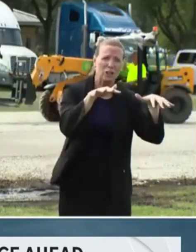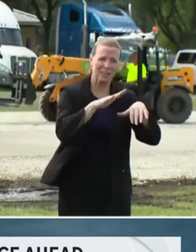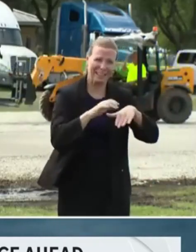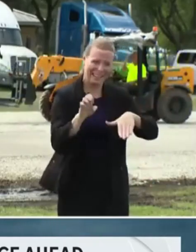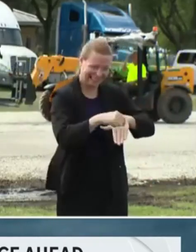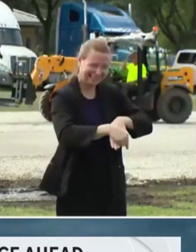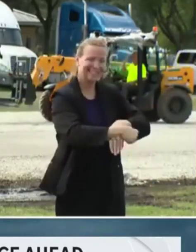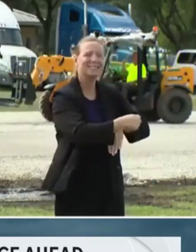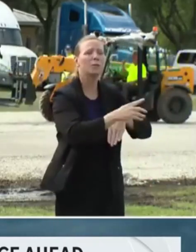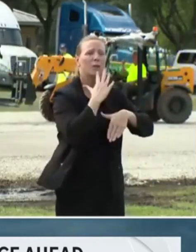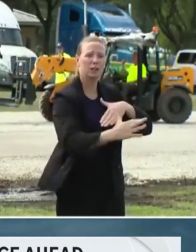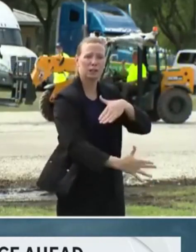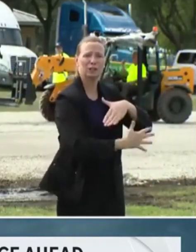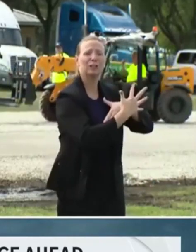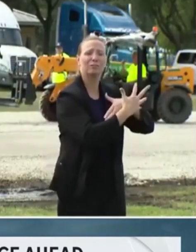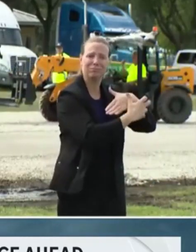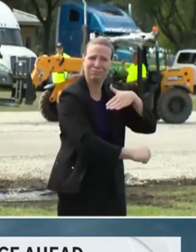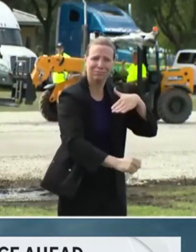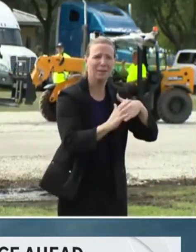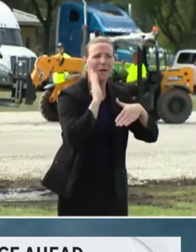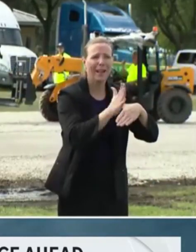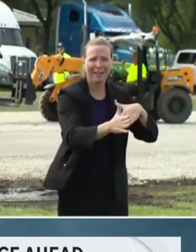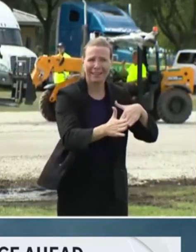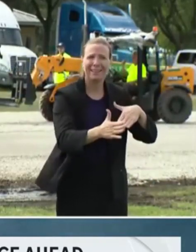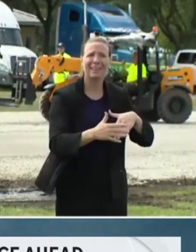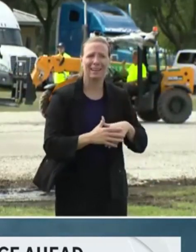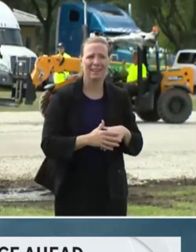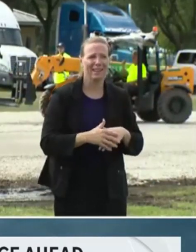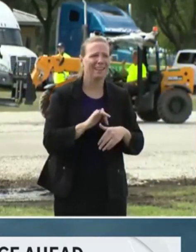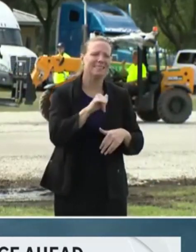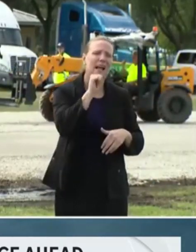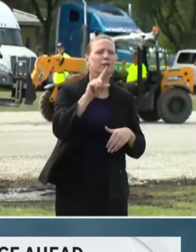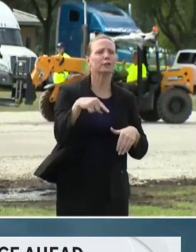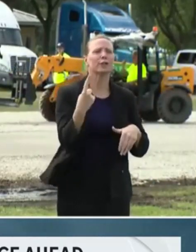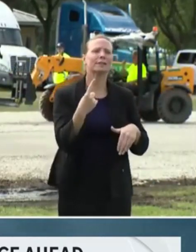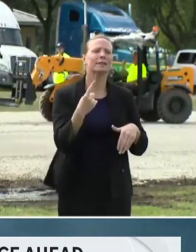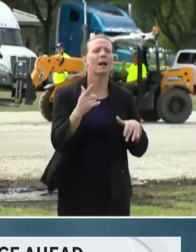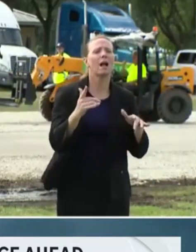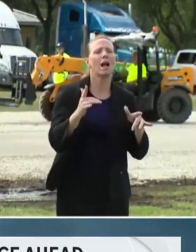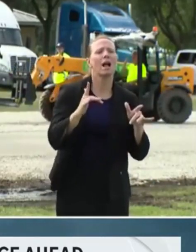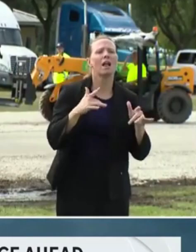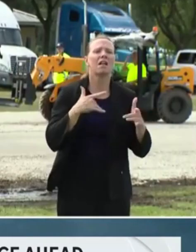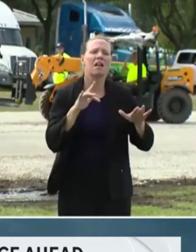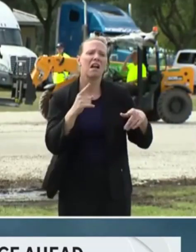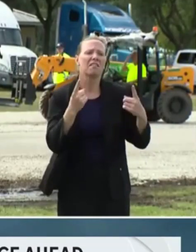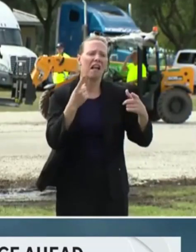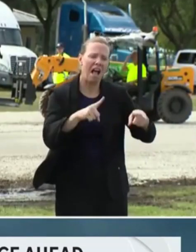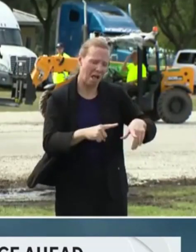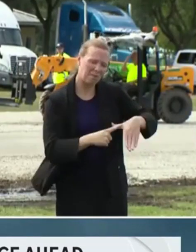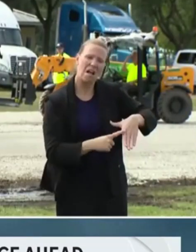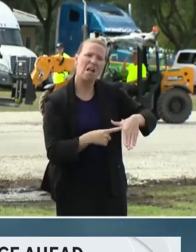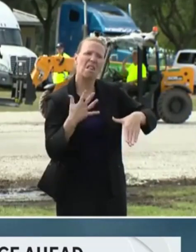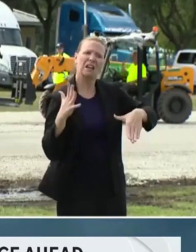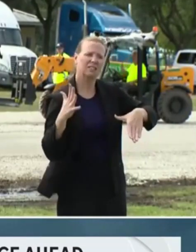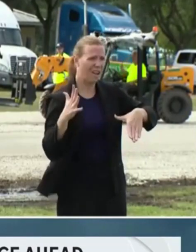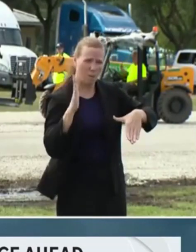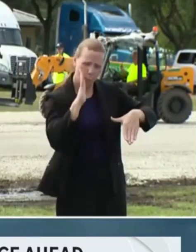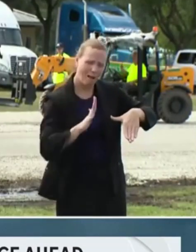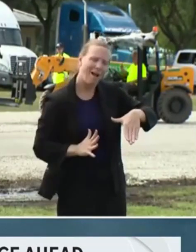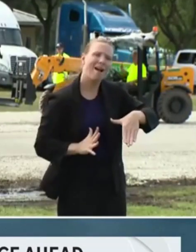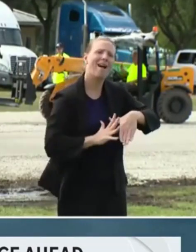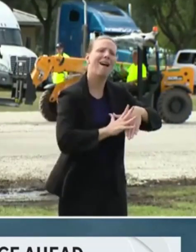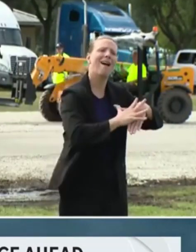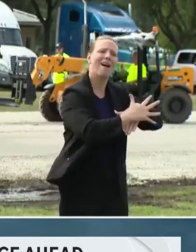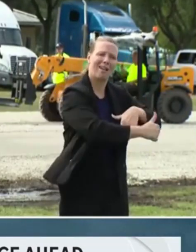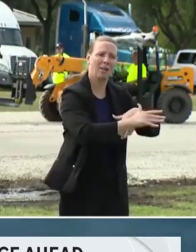different things at the coast. So this is not just an event about the west coast of Florida. That will be where the initial impacts